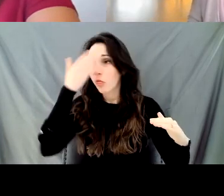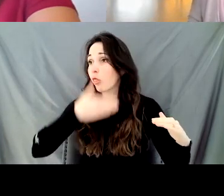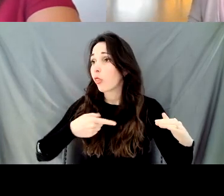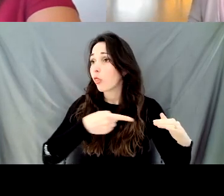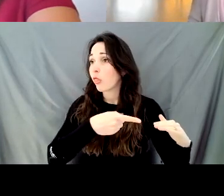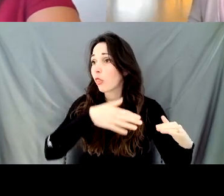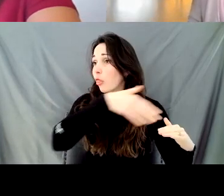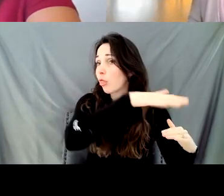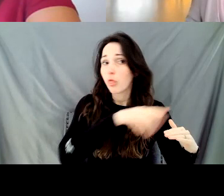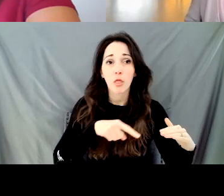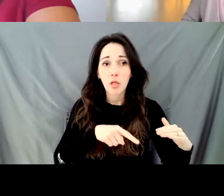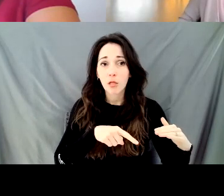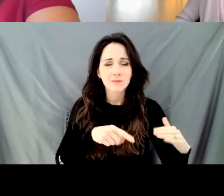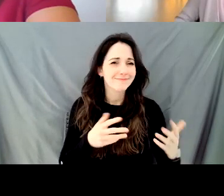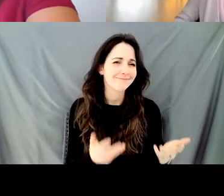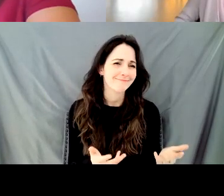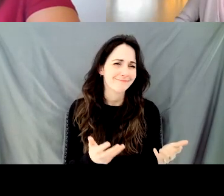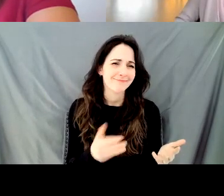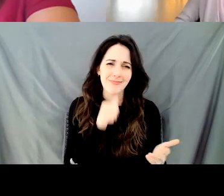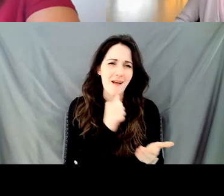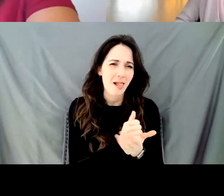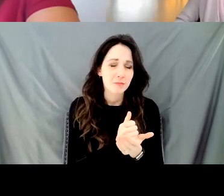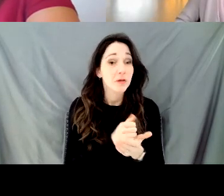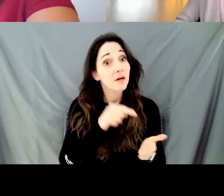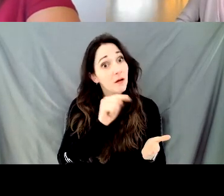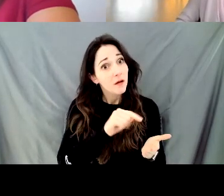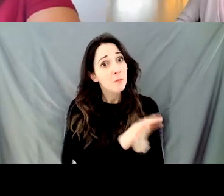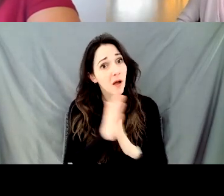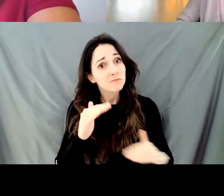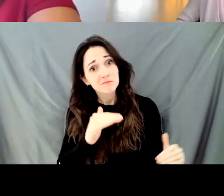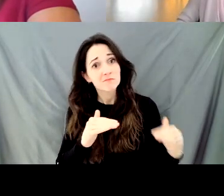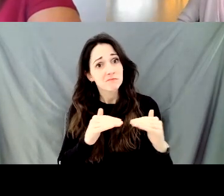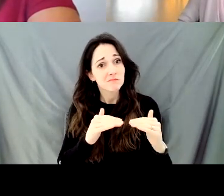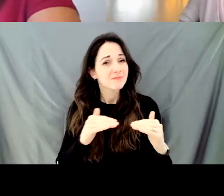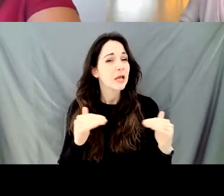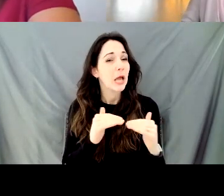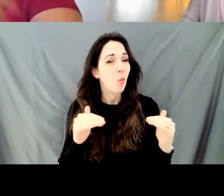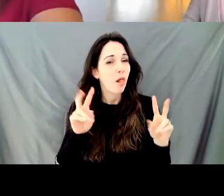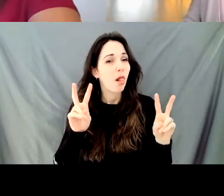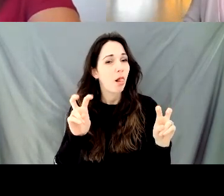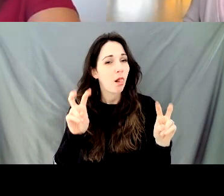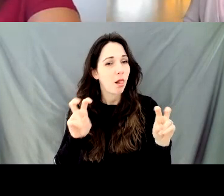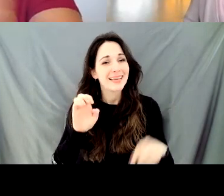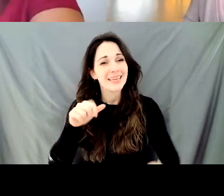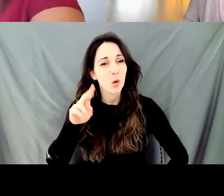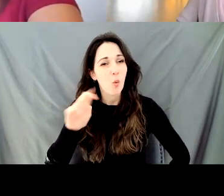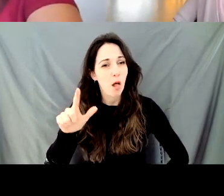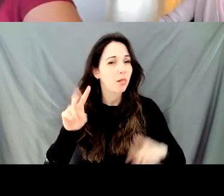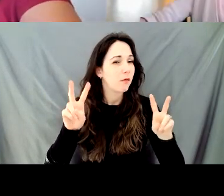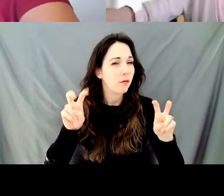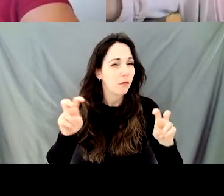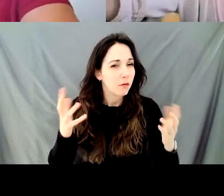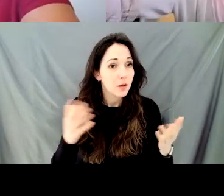it more equal, and I use equal with quotations because there's a lot of that, like just making sure that